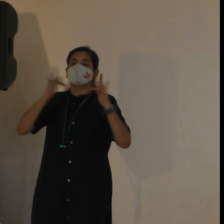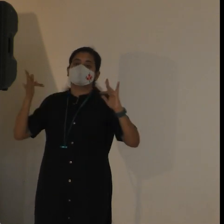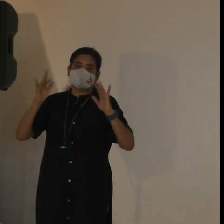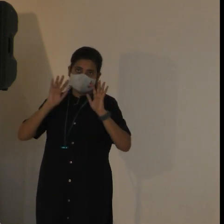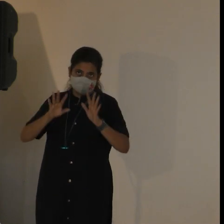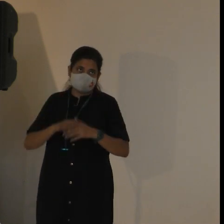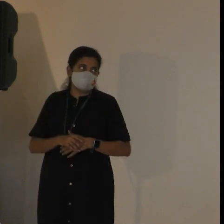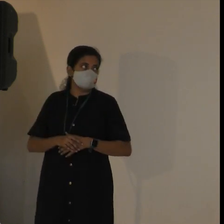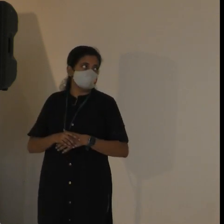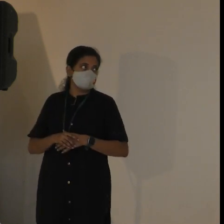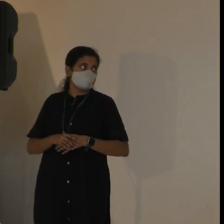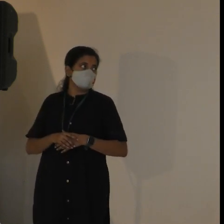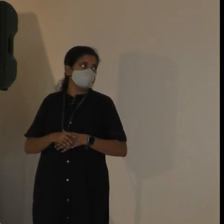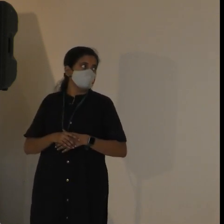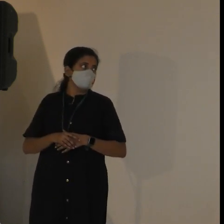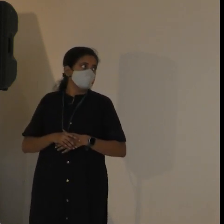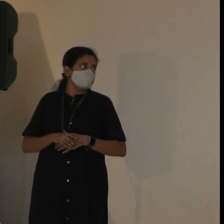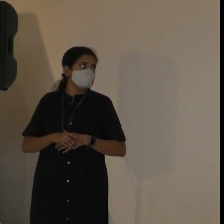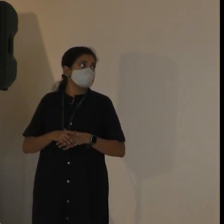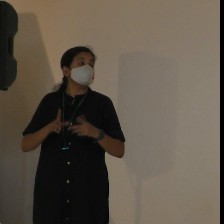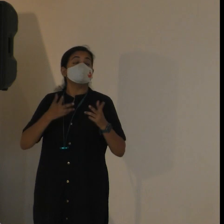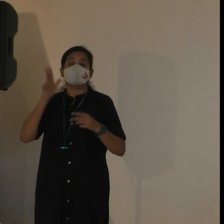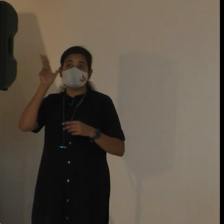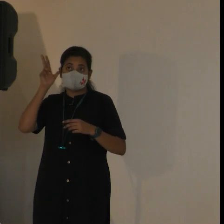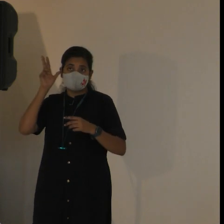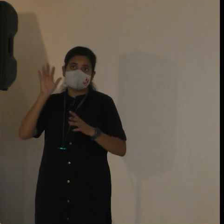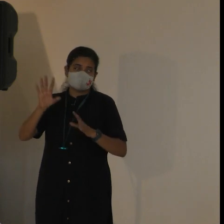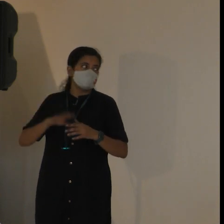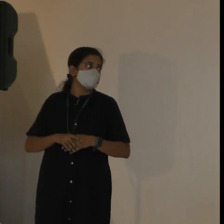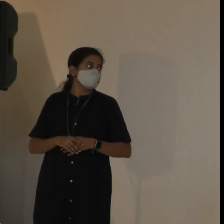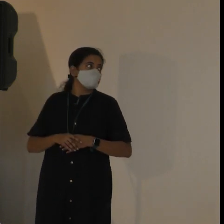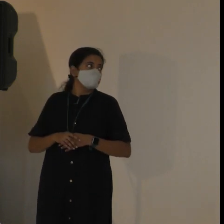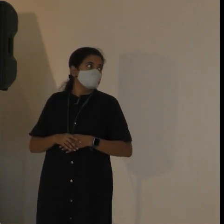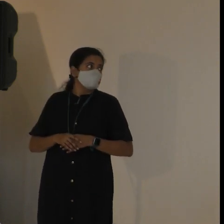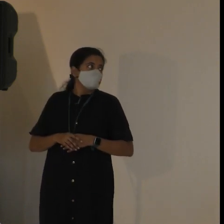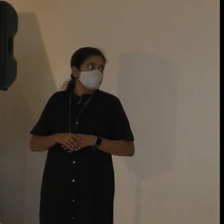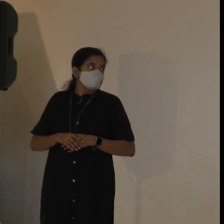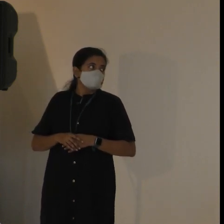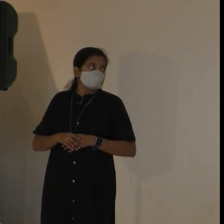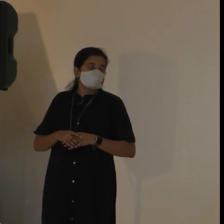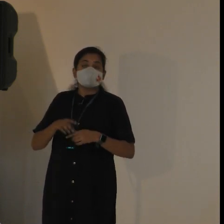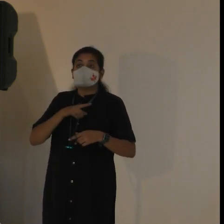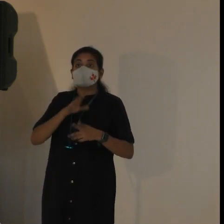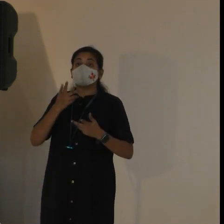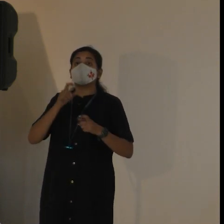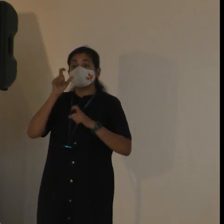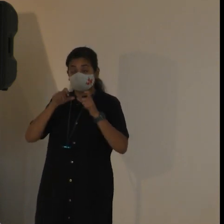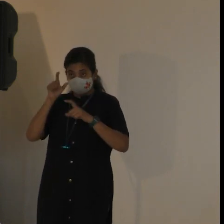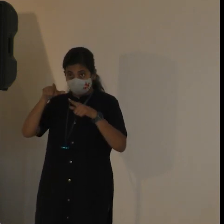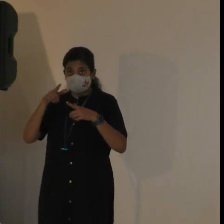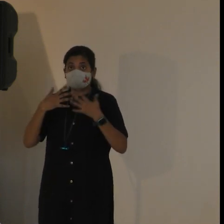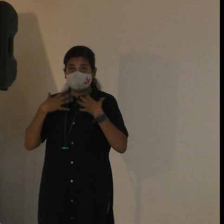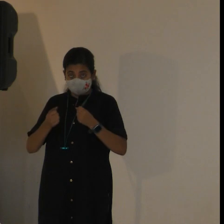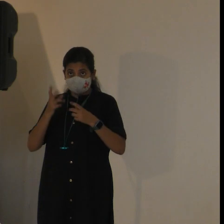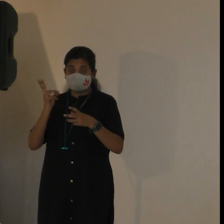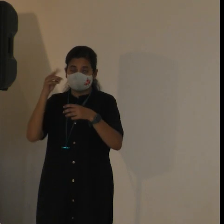it for perpetuity, or as long as we continue to pay the fees. Then there's going to be an audio guide to engage with physical